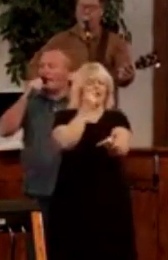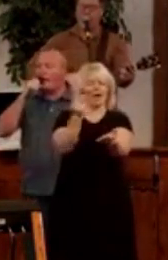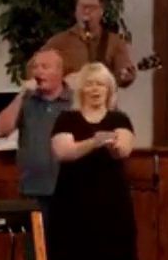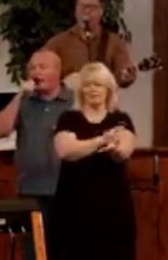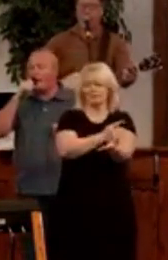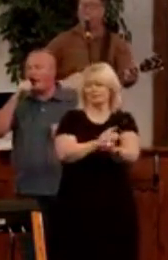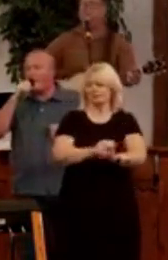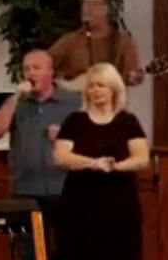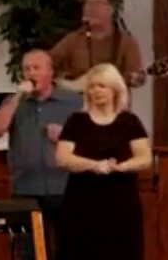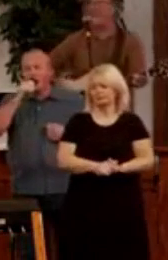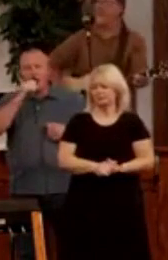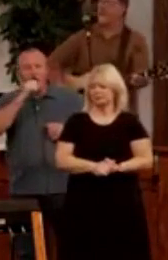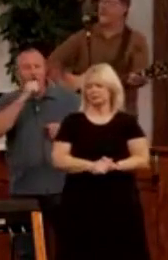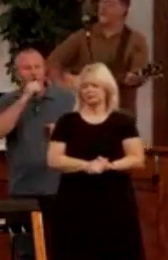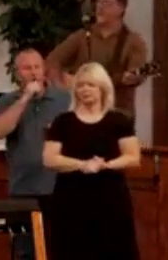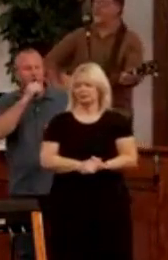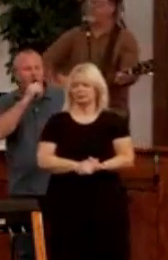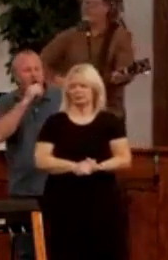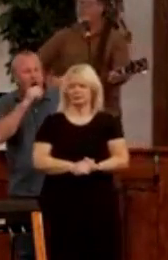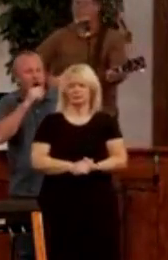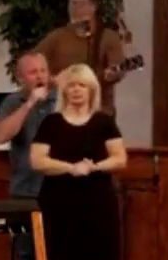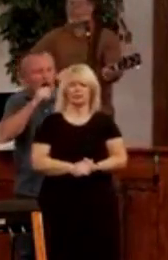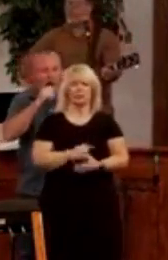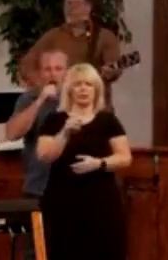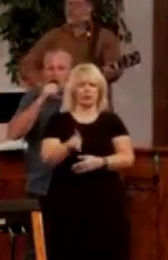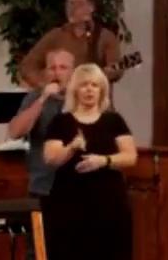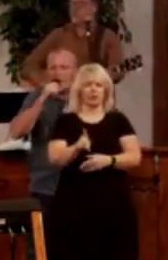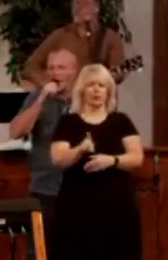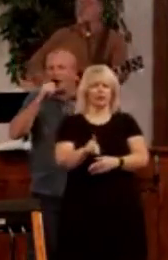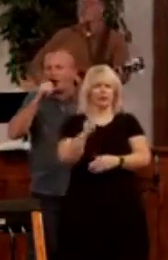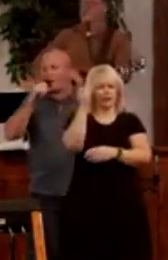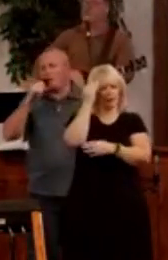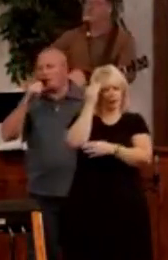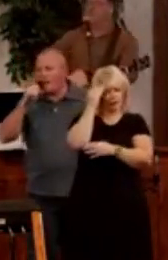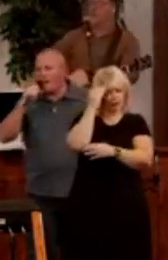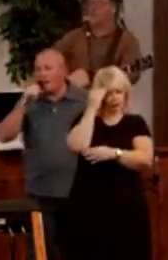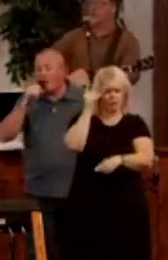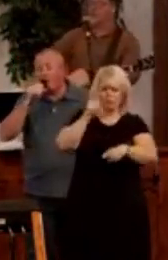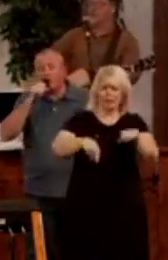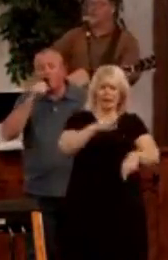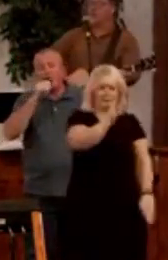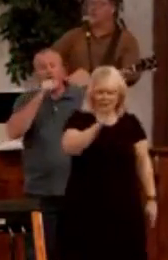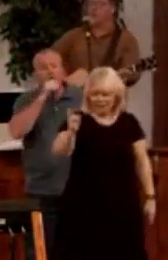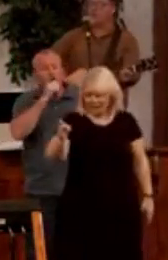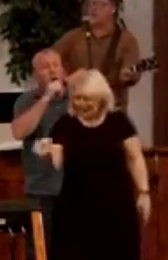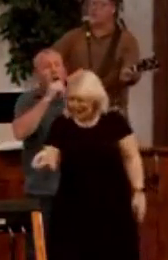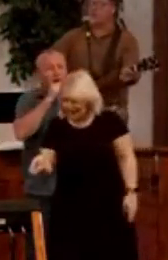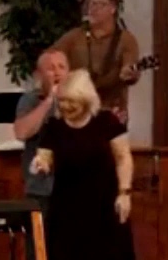Now, we know you cannot shake hands, but